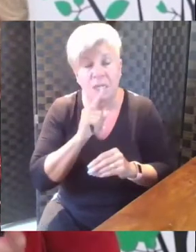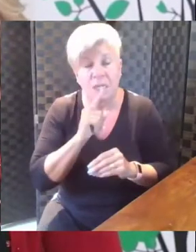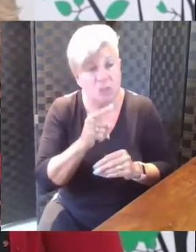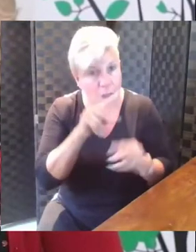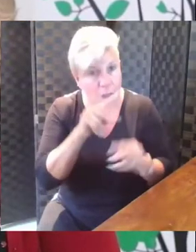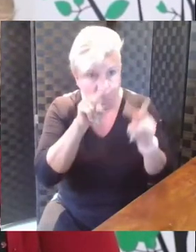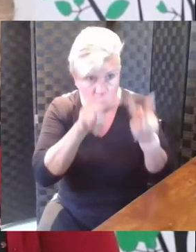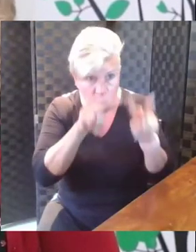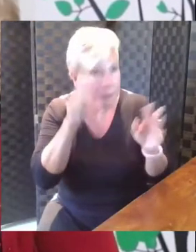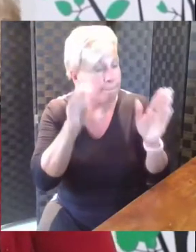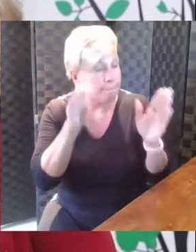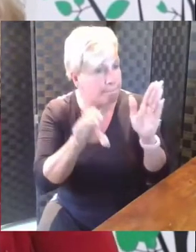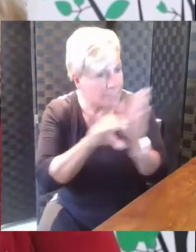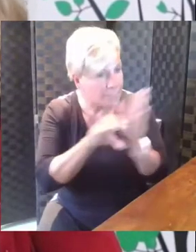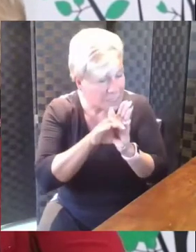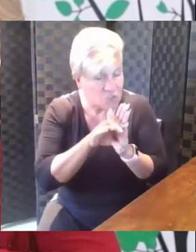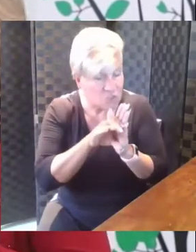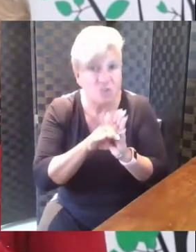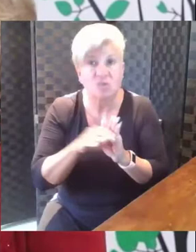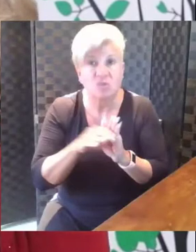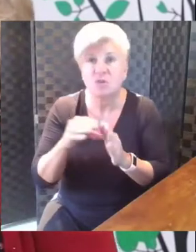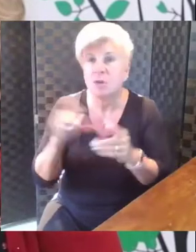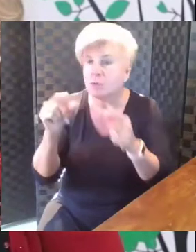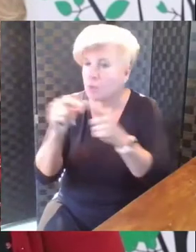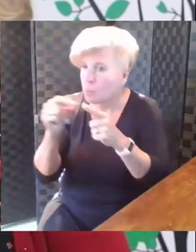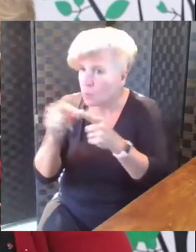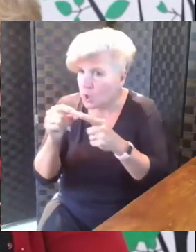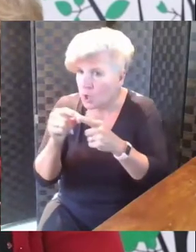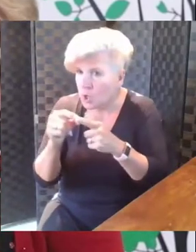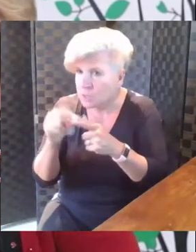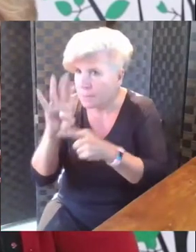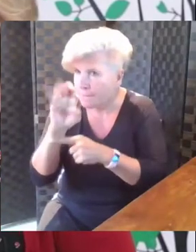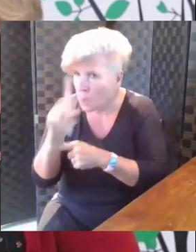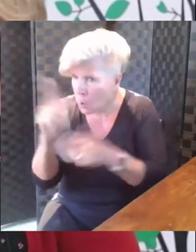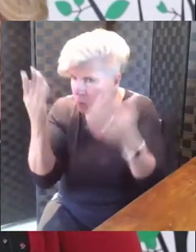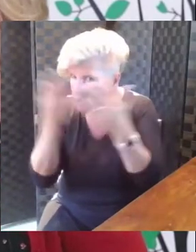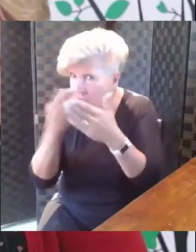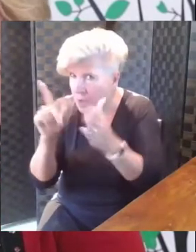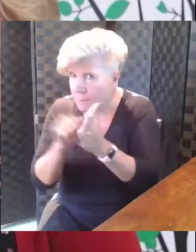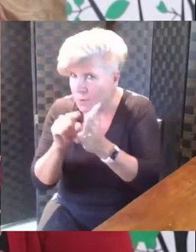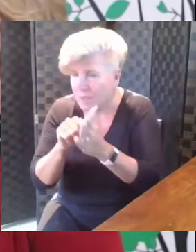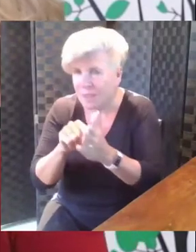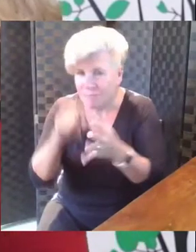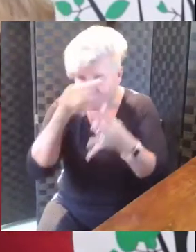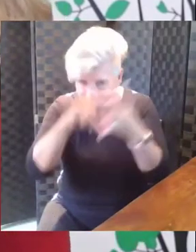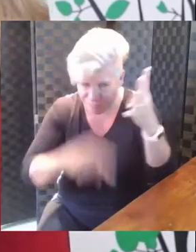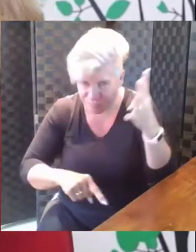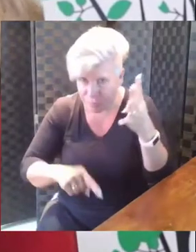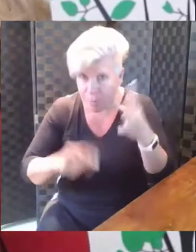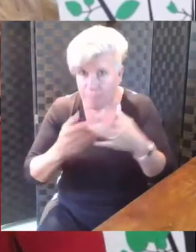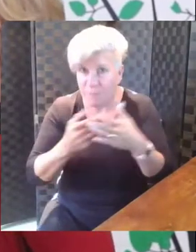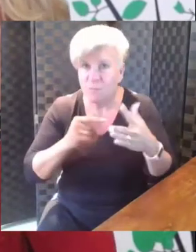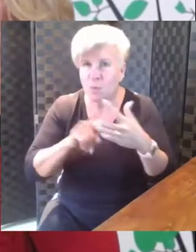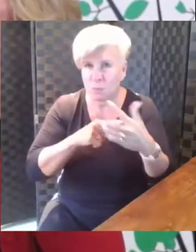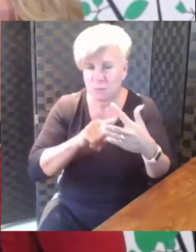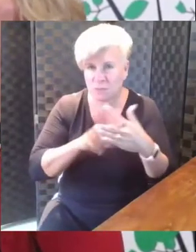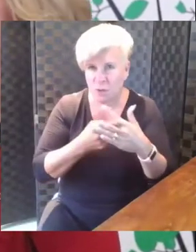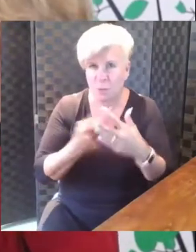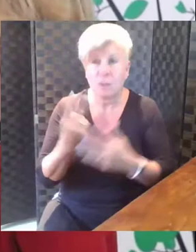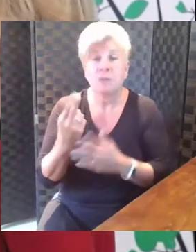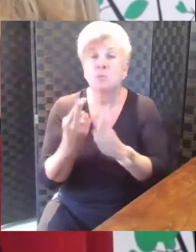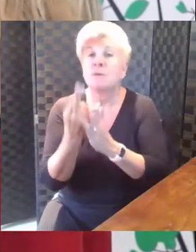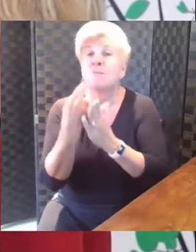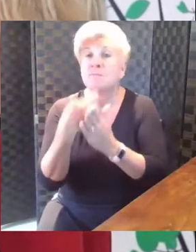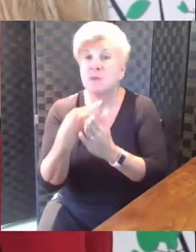that we're looking at our pictures and we're looking at the words that are in bold and all of those other things. So before we get started, let's do some review